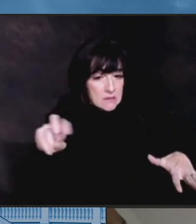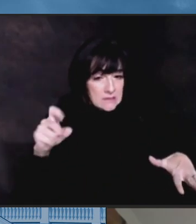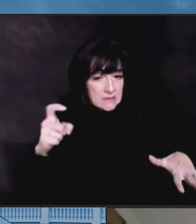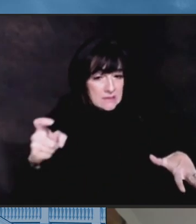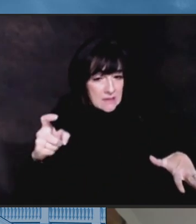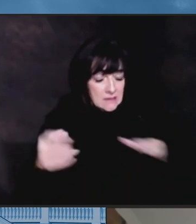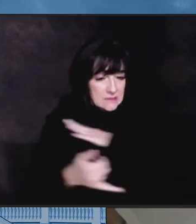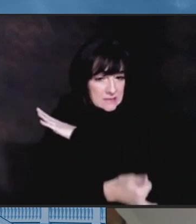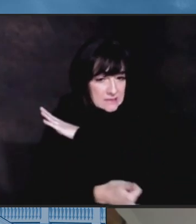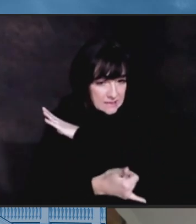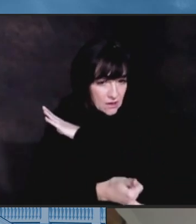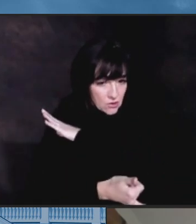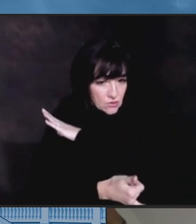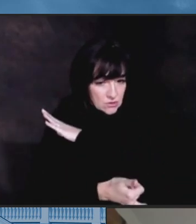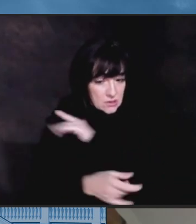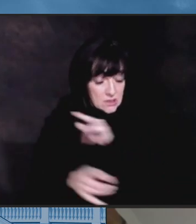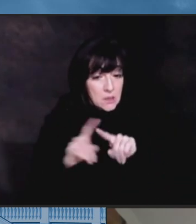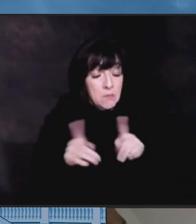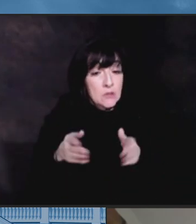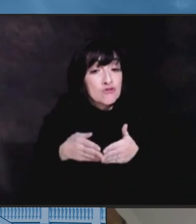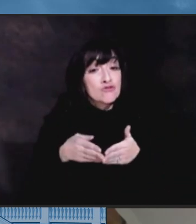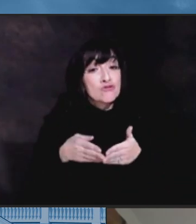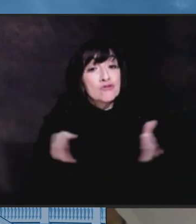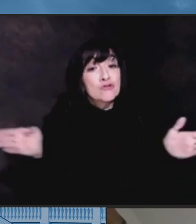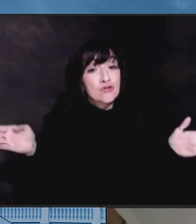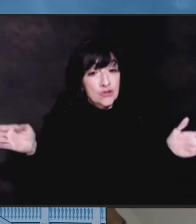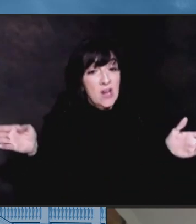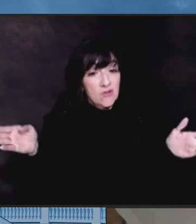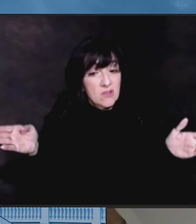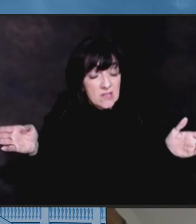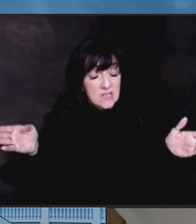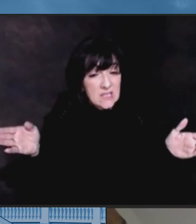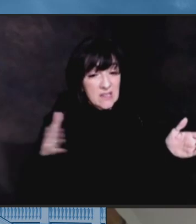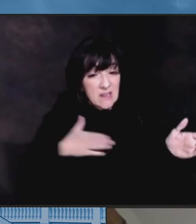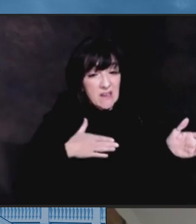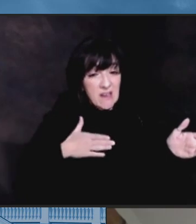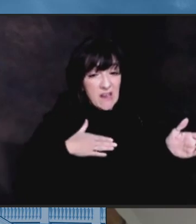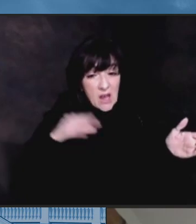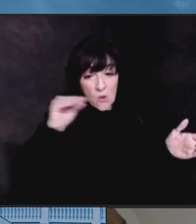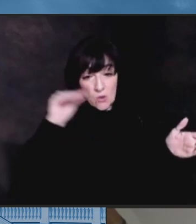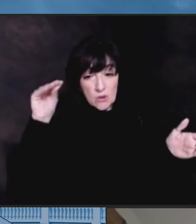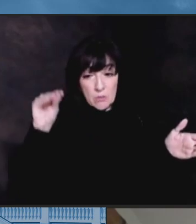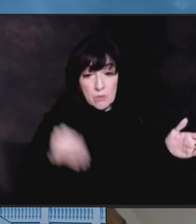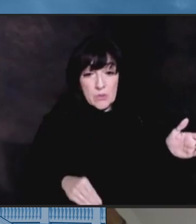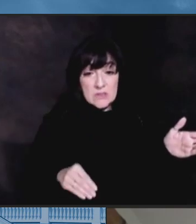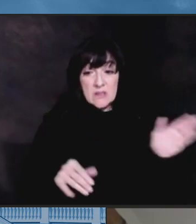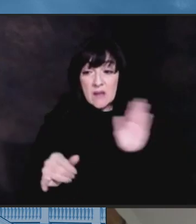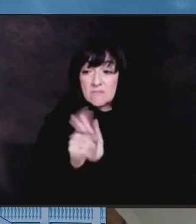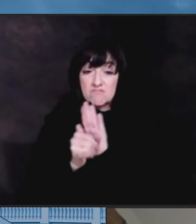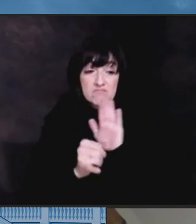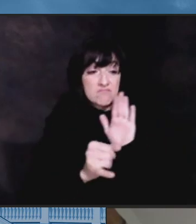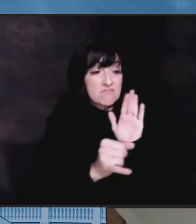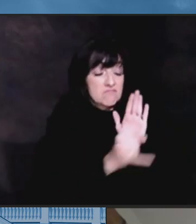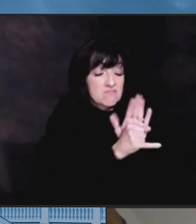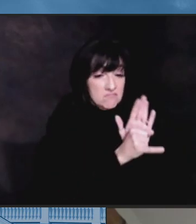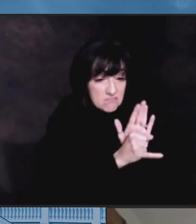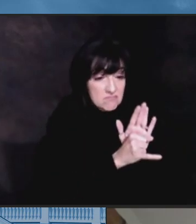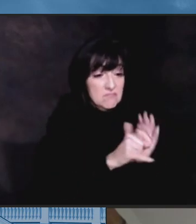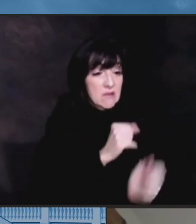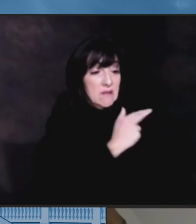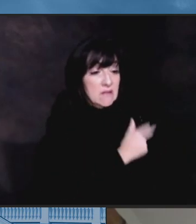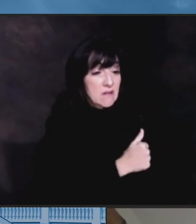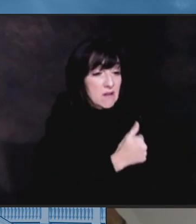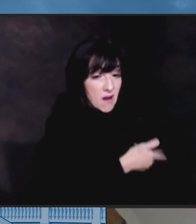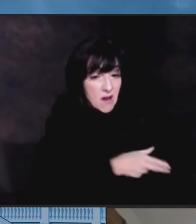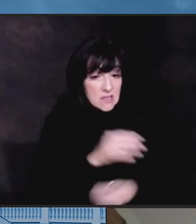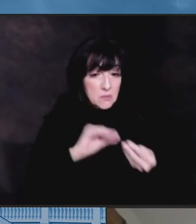County, but in general, case rates, percent positivity, and hospitalization rates appear to